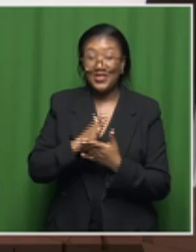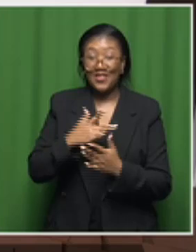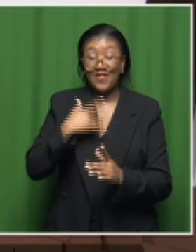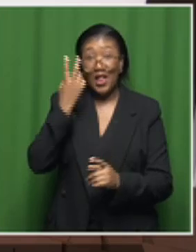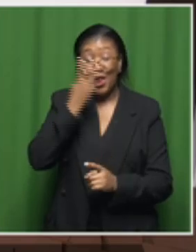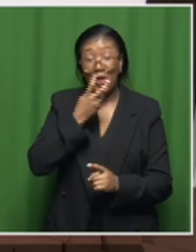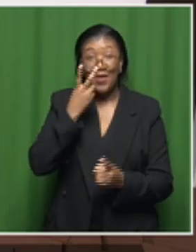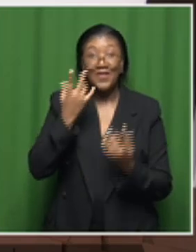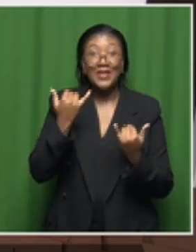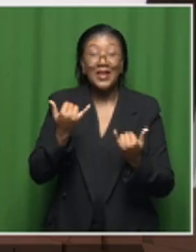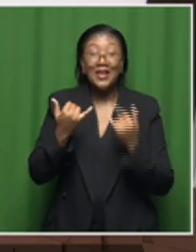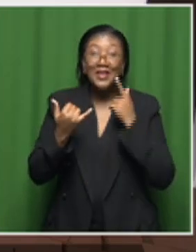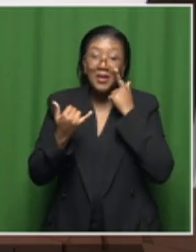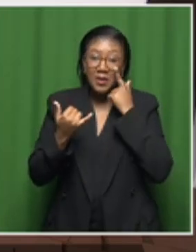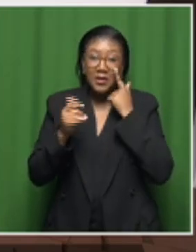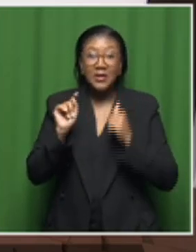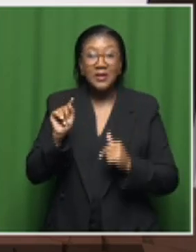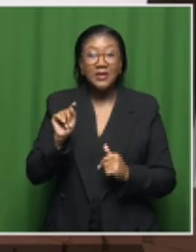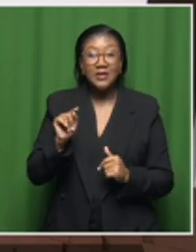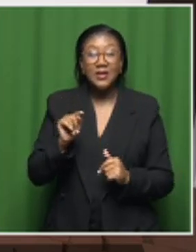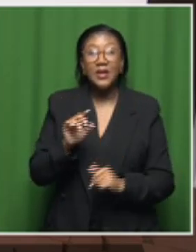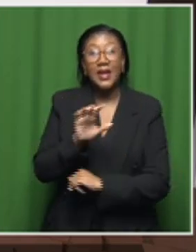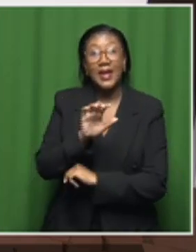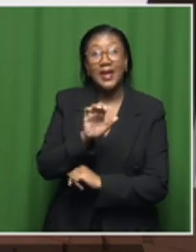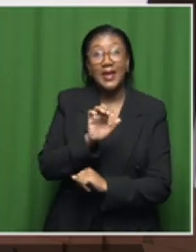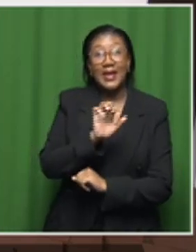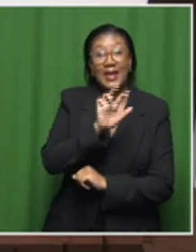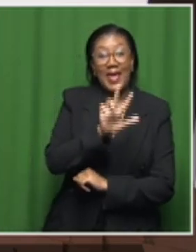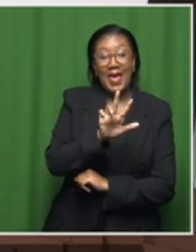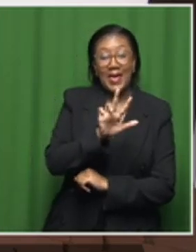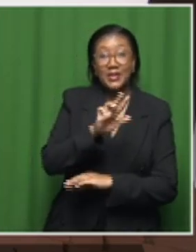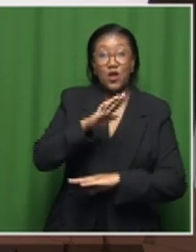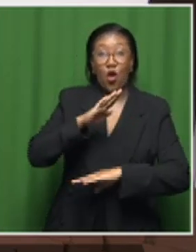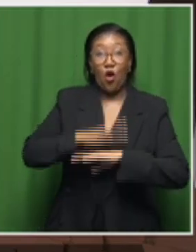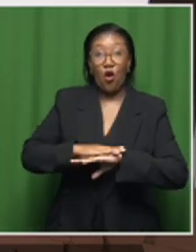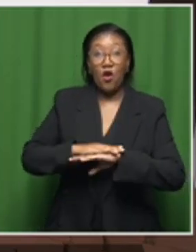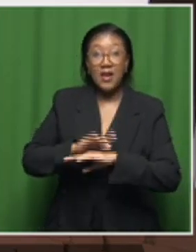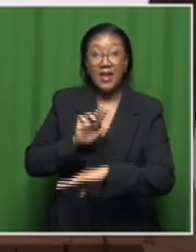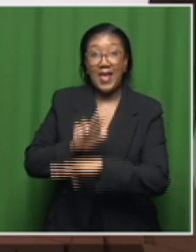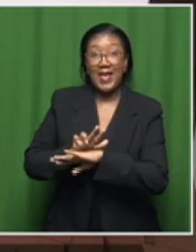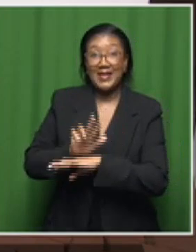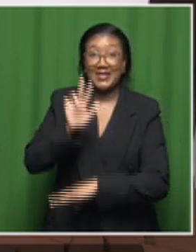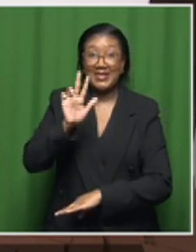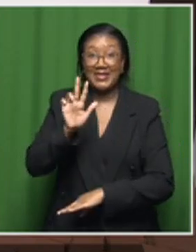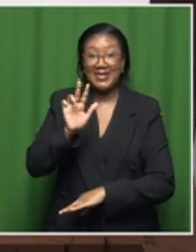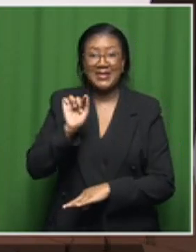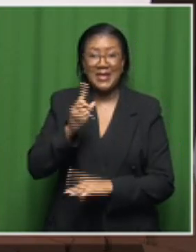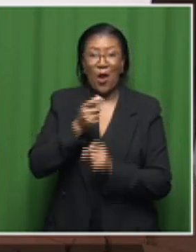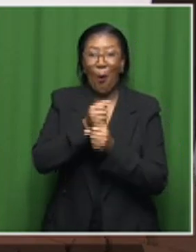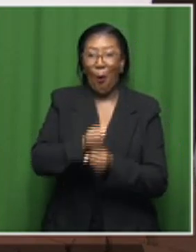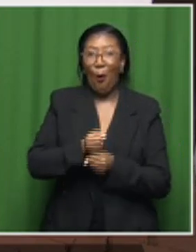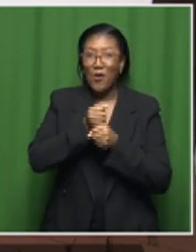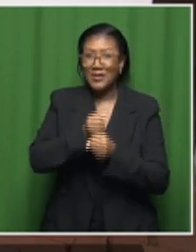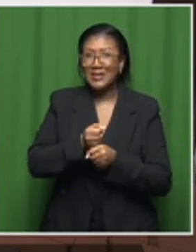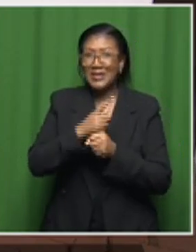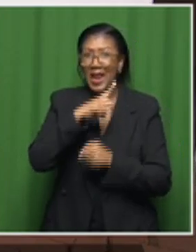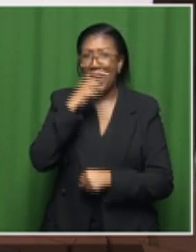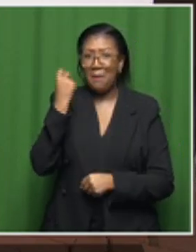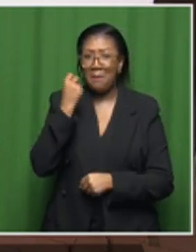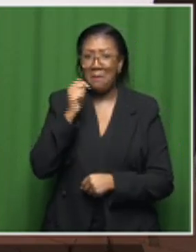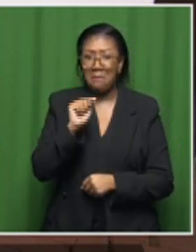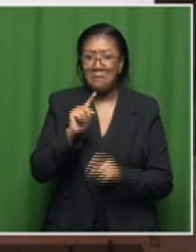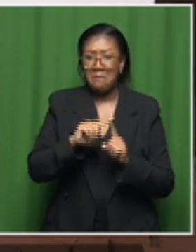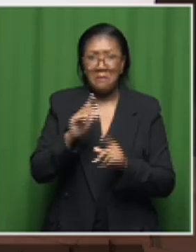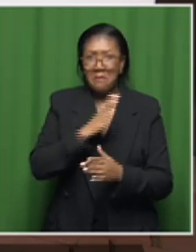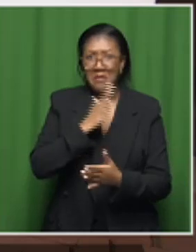it was something called 8 on 18. That's the favorite to win. But I don't know if viewers may remember,